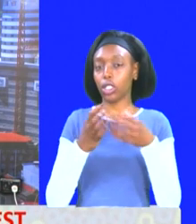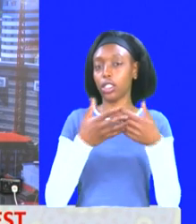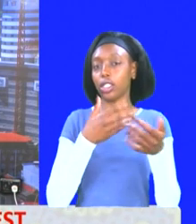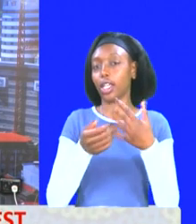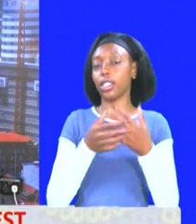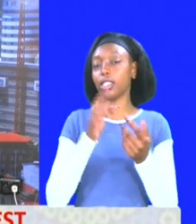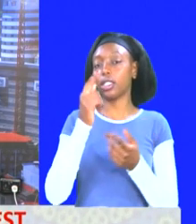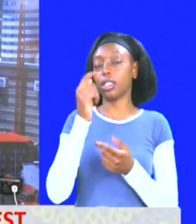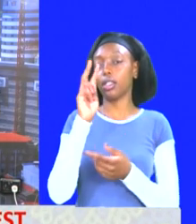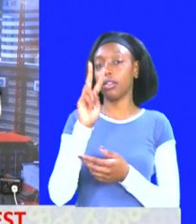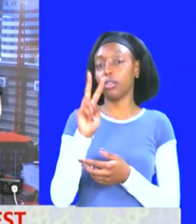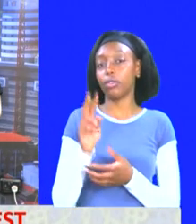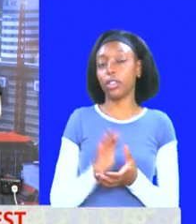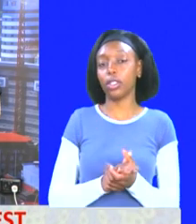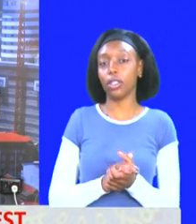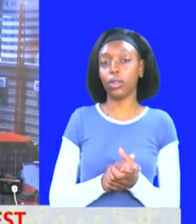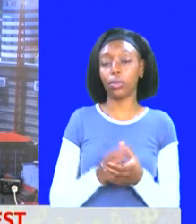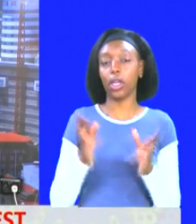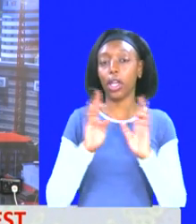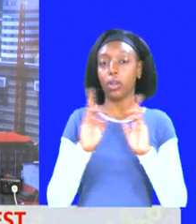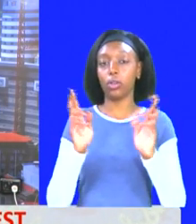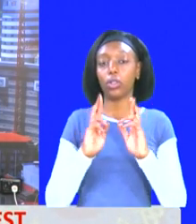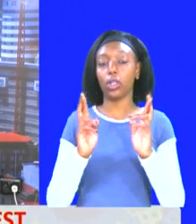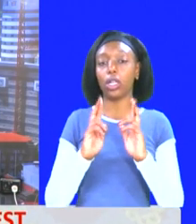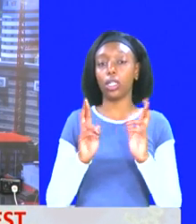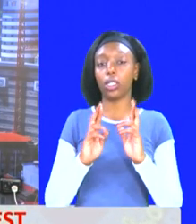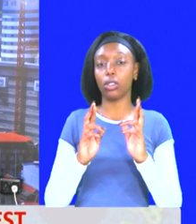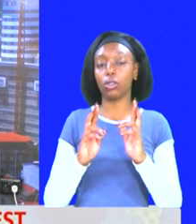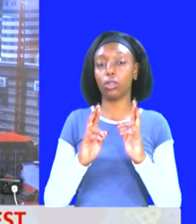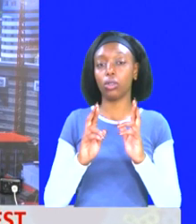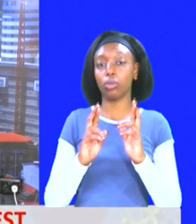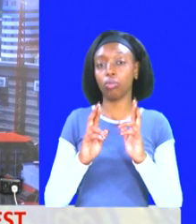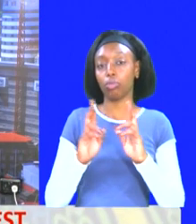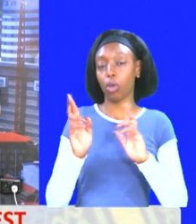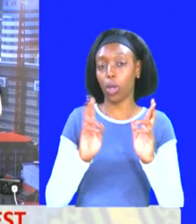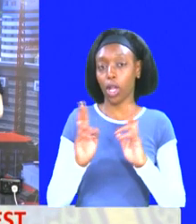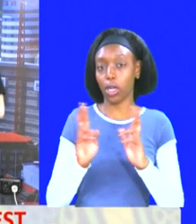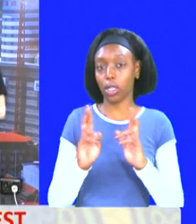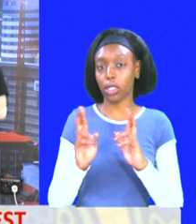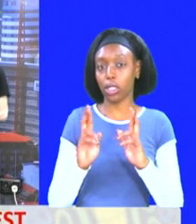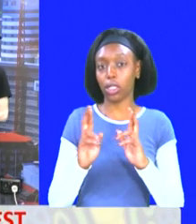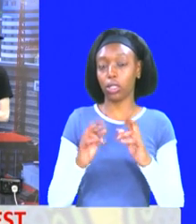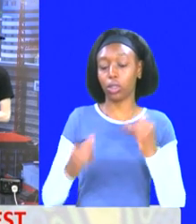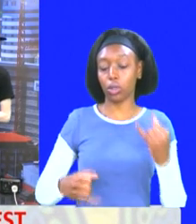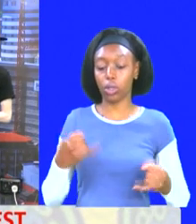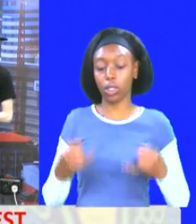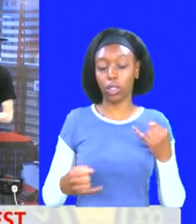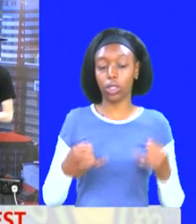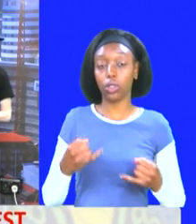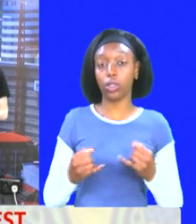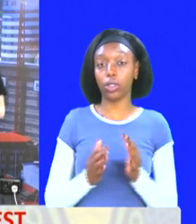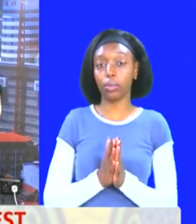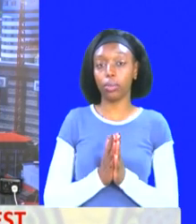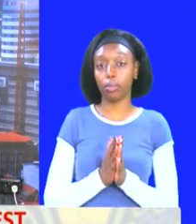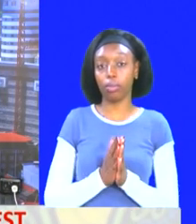Fest. We are about to give you some good dancehall music, vile inafaa. DJ, on our